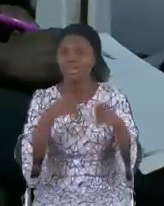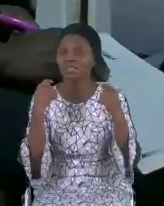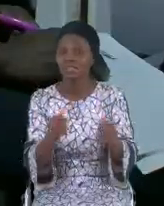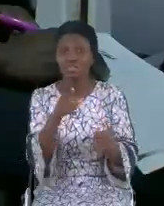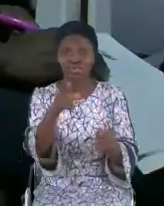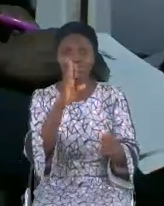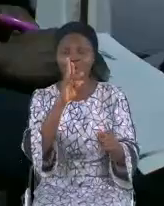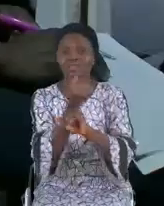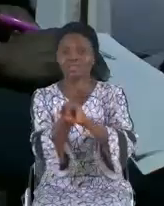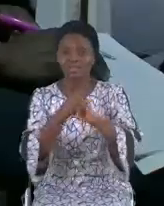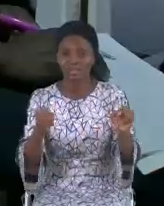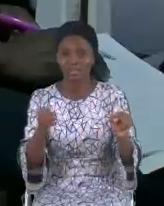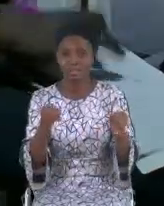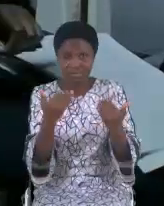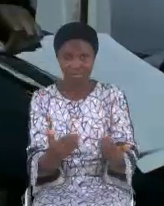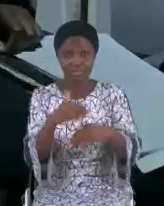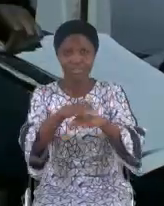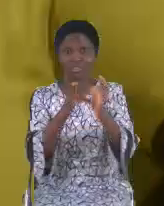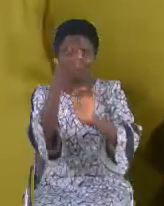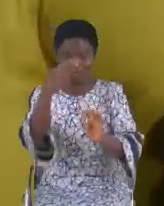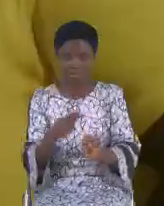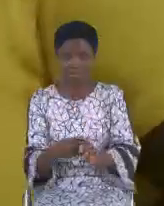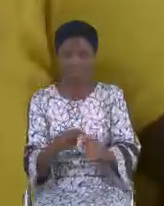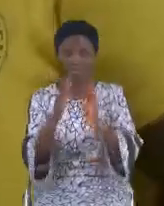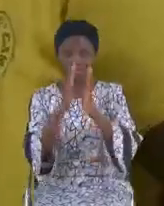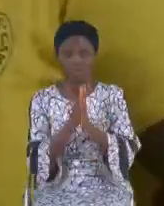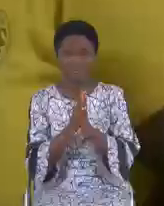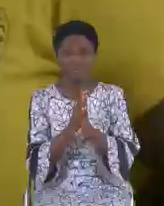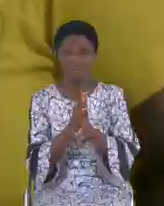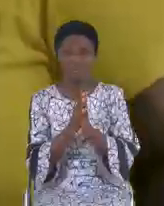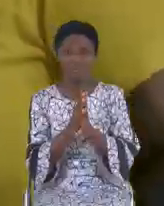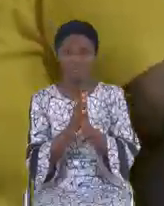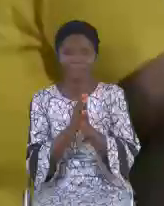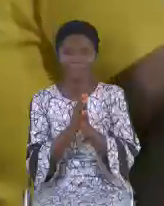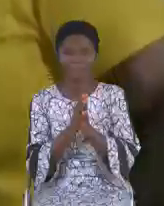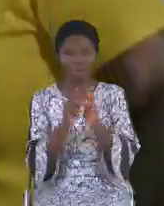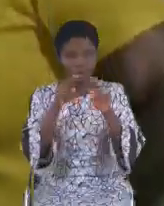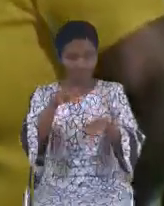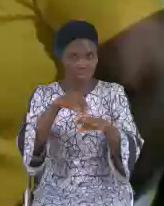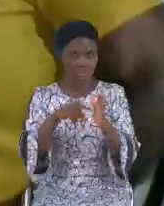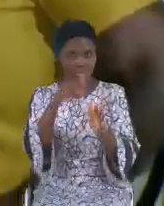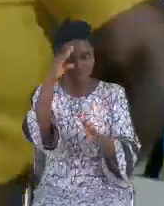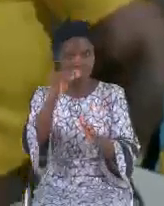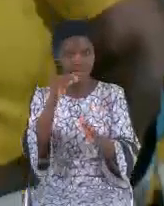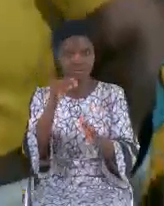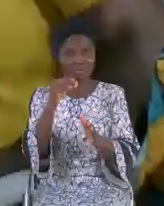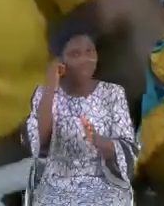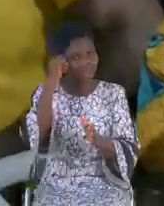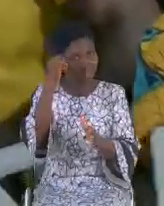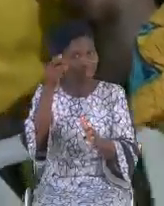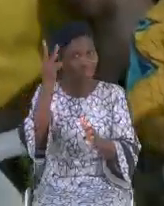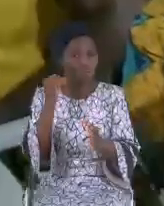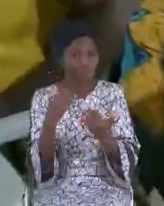saved tonight in Jesus' name. But look at this man. He was now